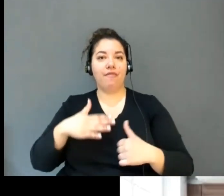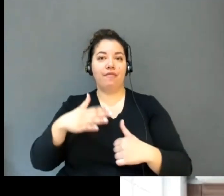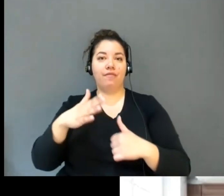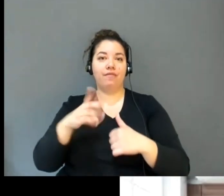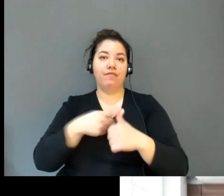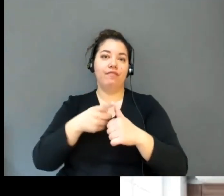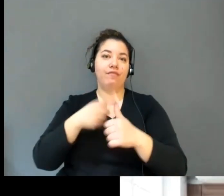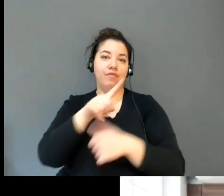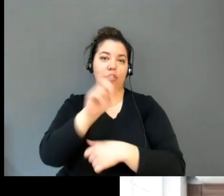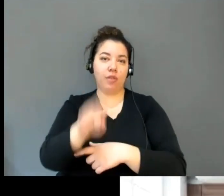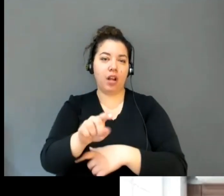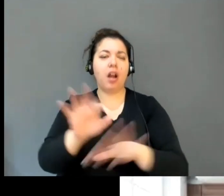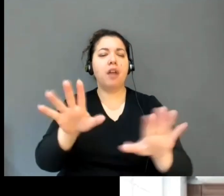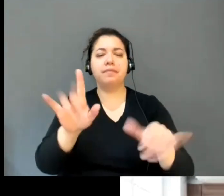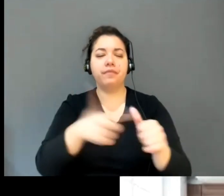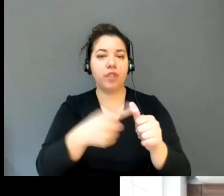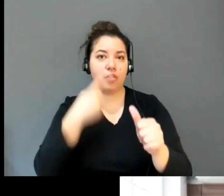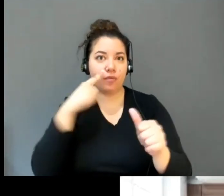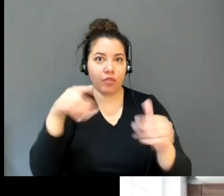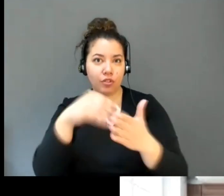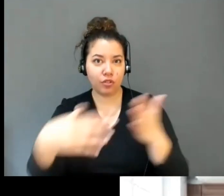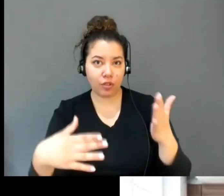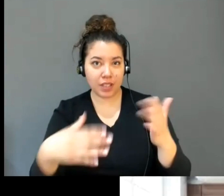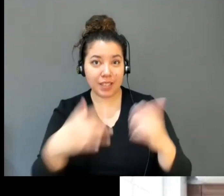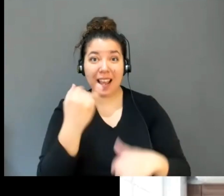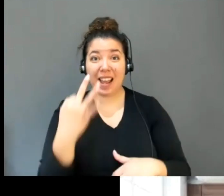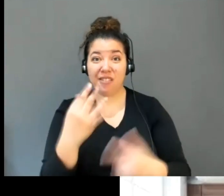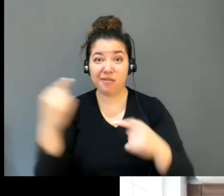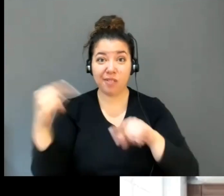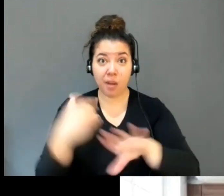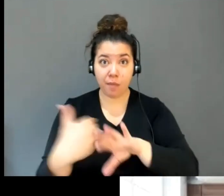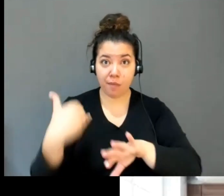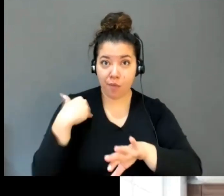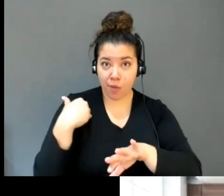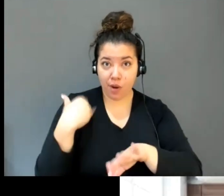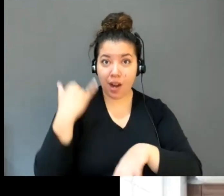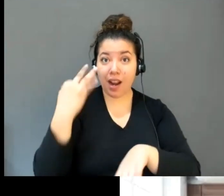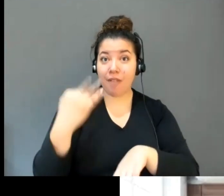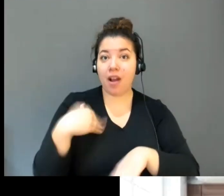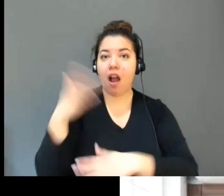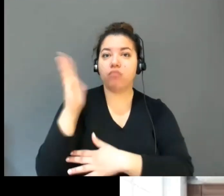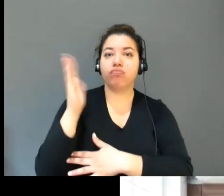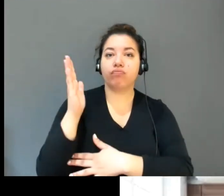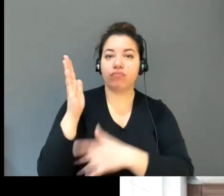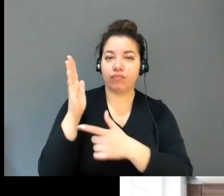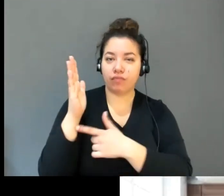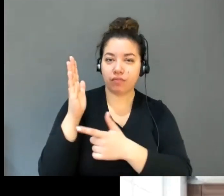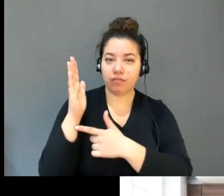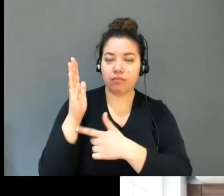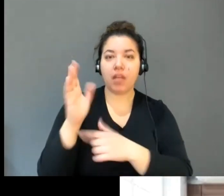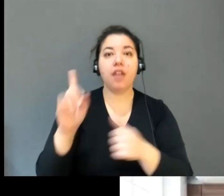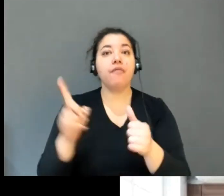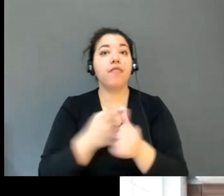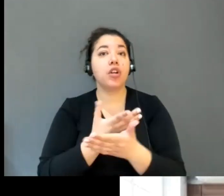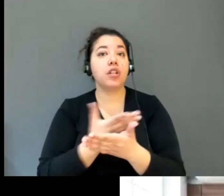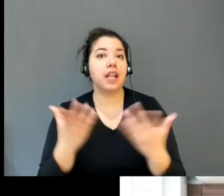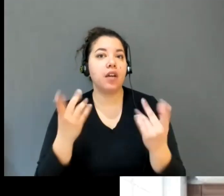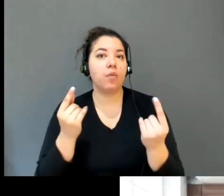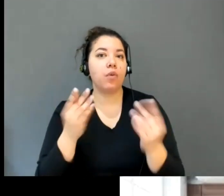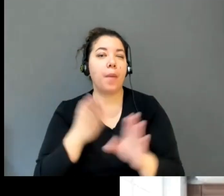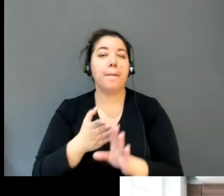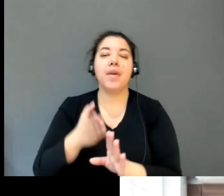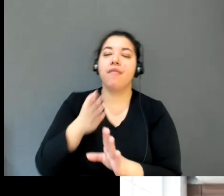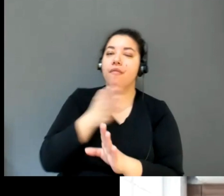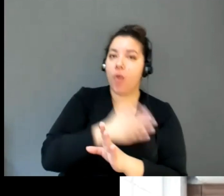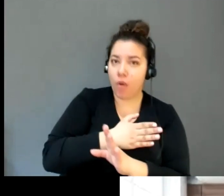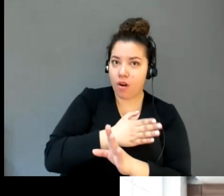first the students, those of you who have been here before, when we have a guest, what is the first thing I recommend we always do before we